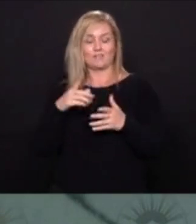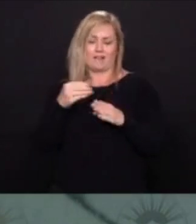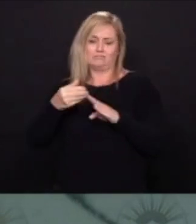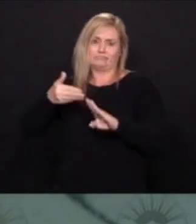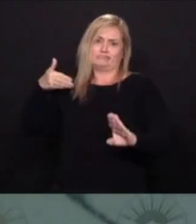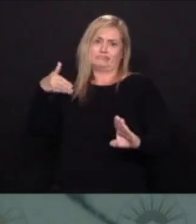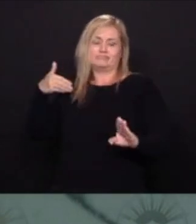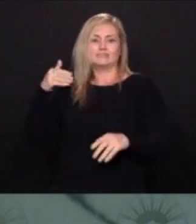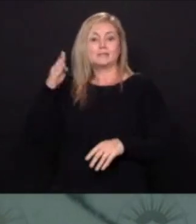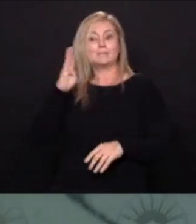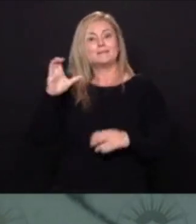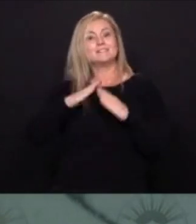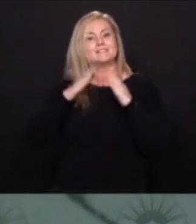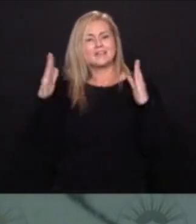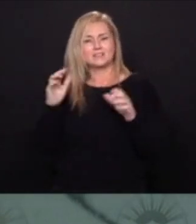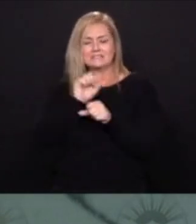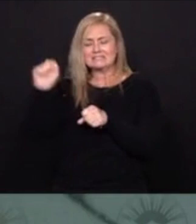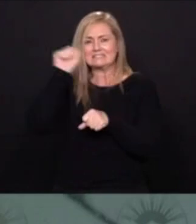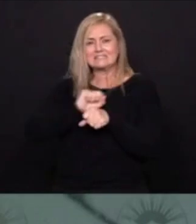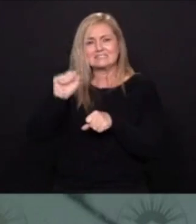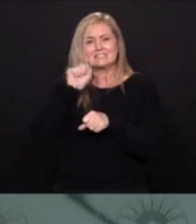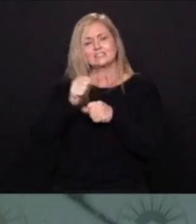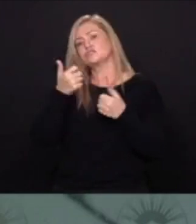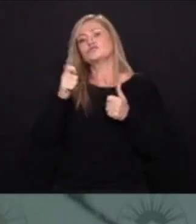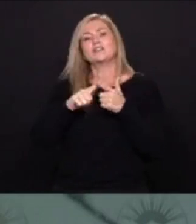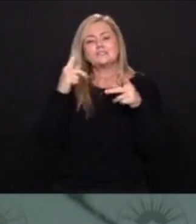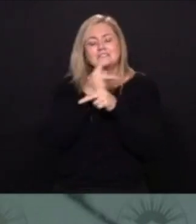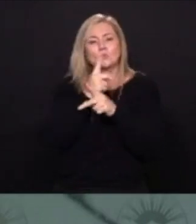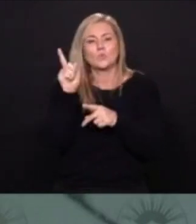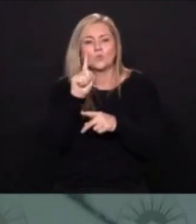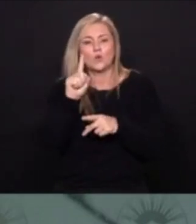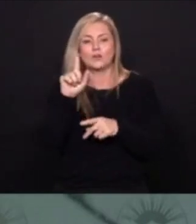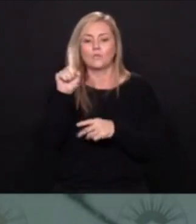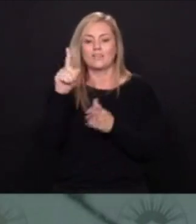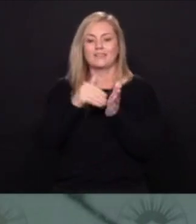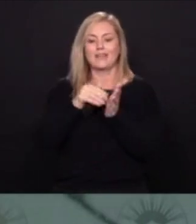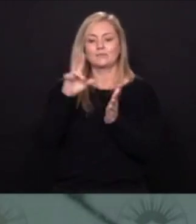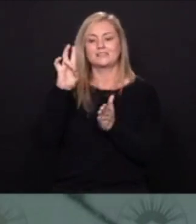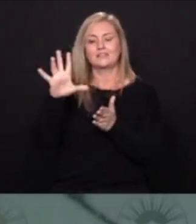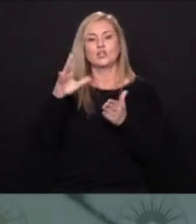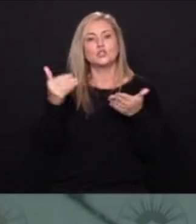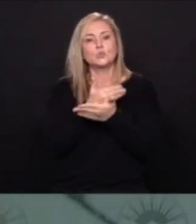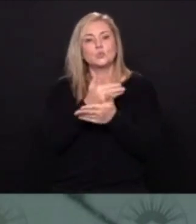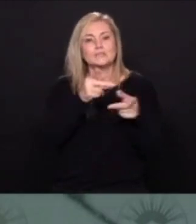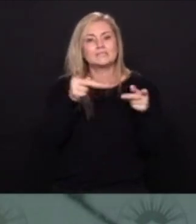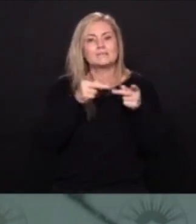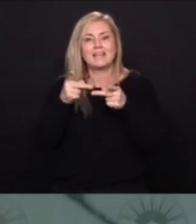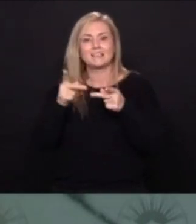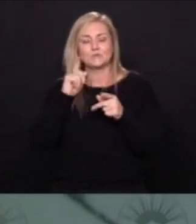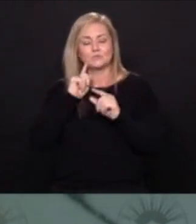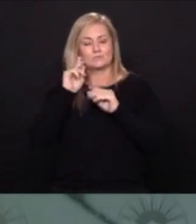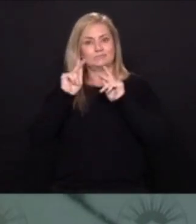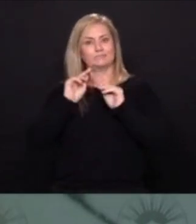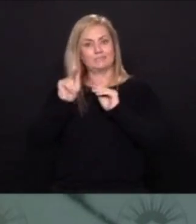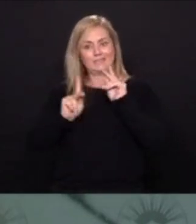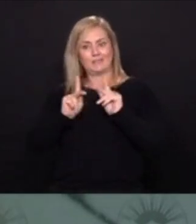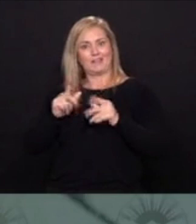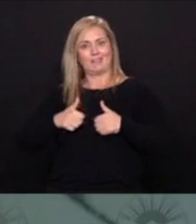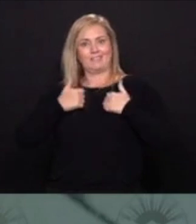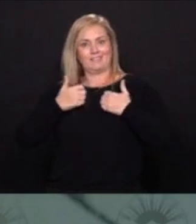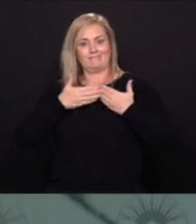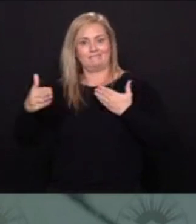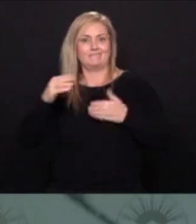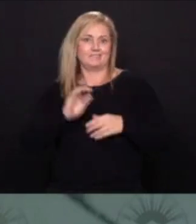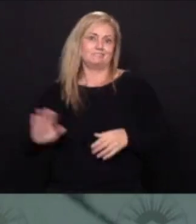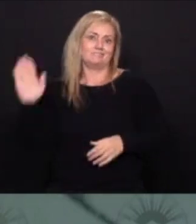around the clock to secure over 1,700 new spaces to house people in communities throughout the province. This